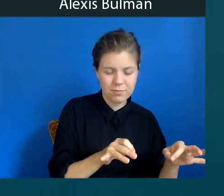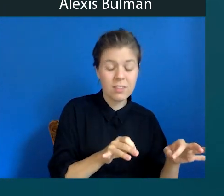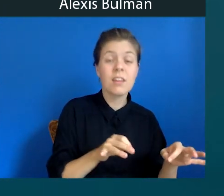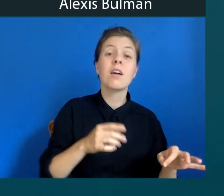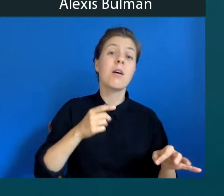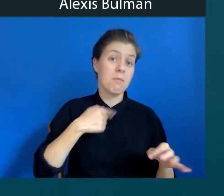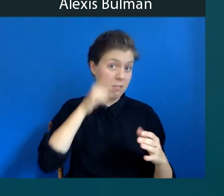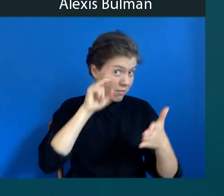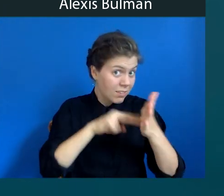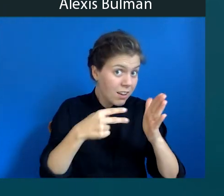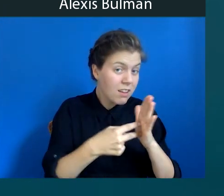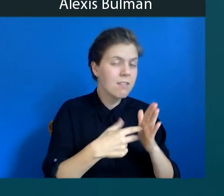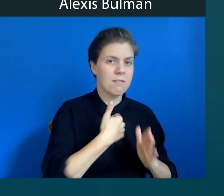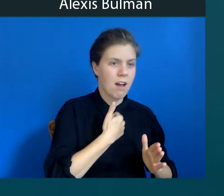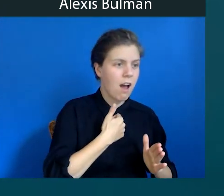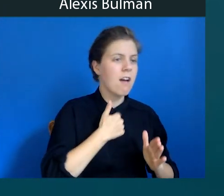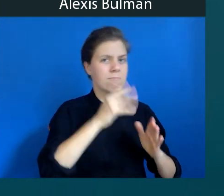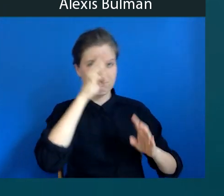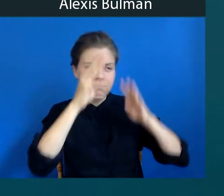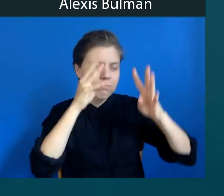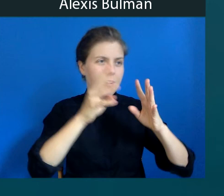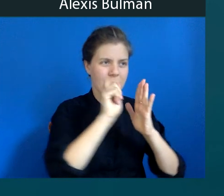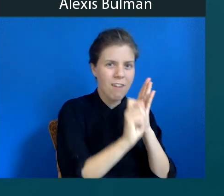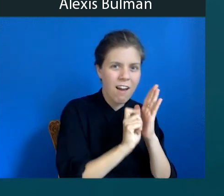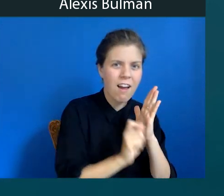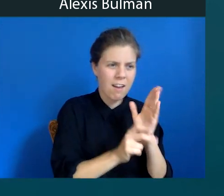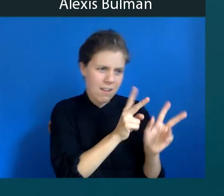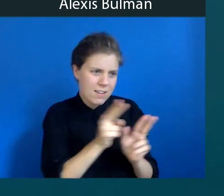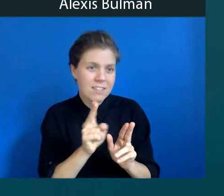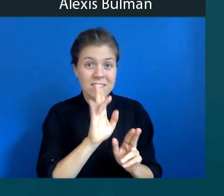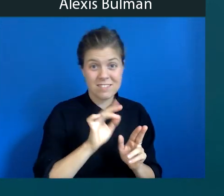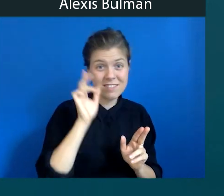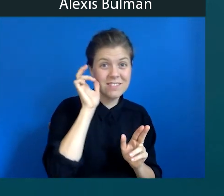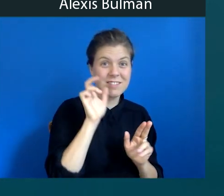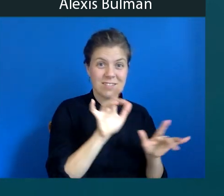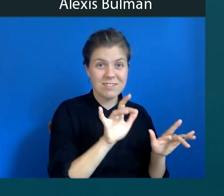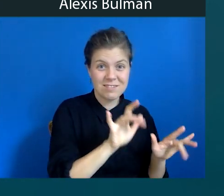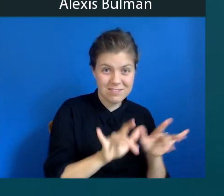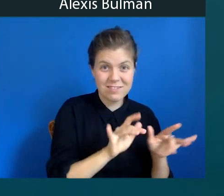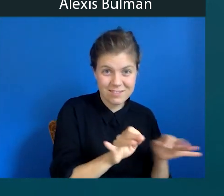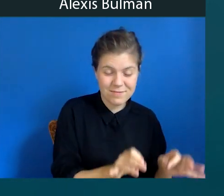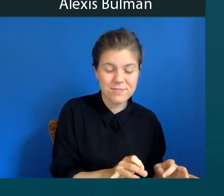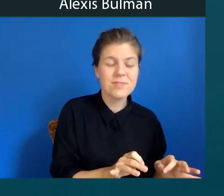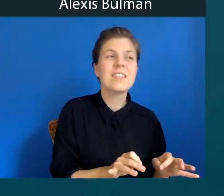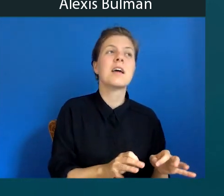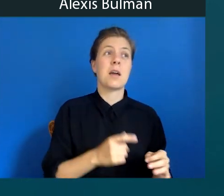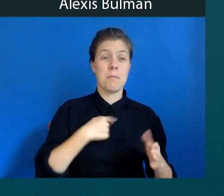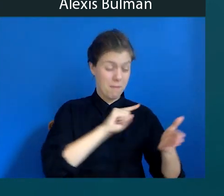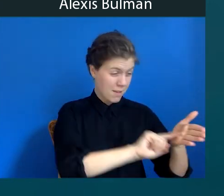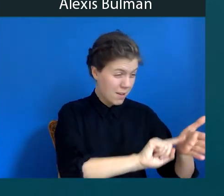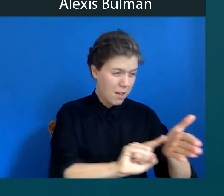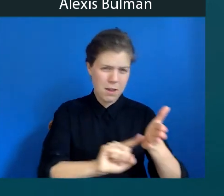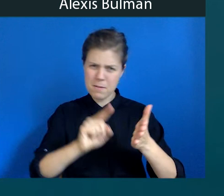entire audio description myself. But despite my research and my good intentions, I